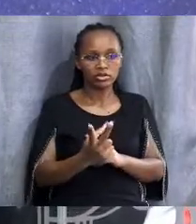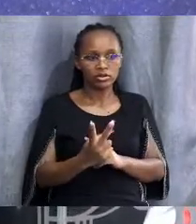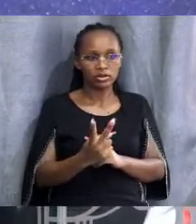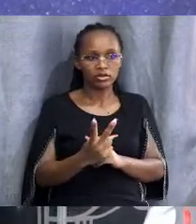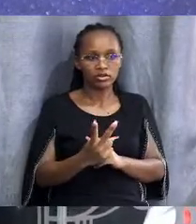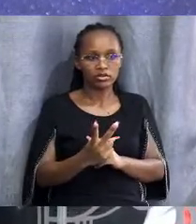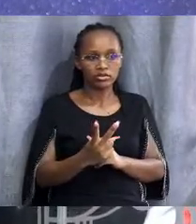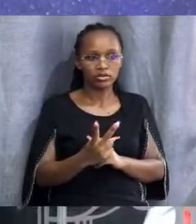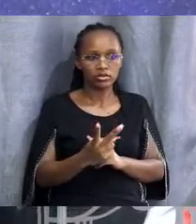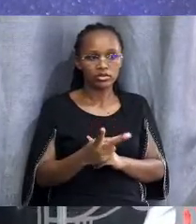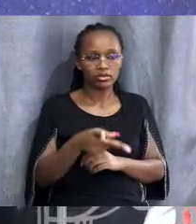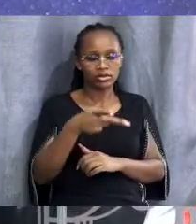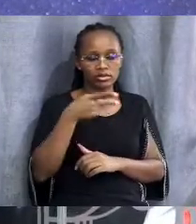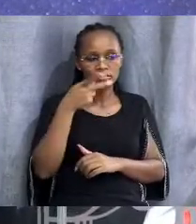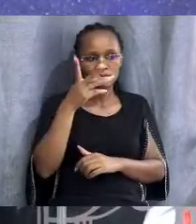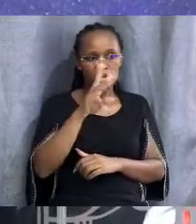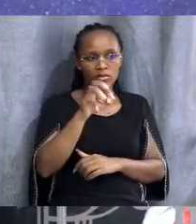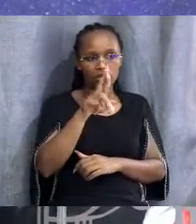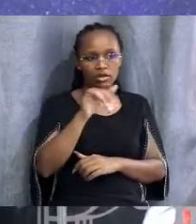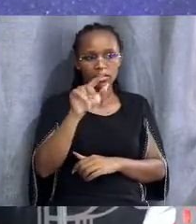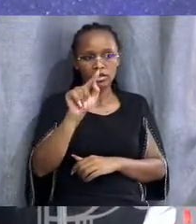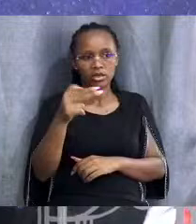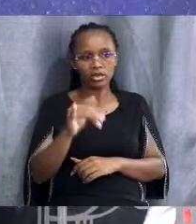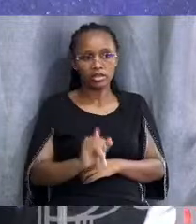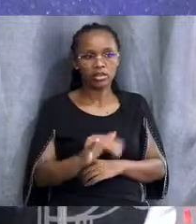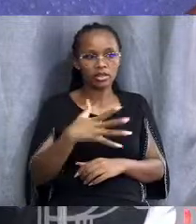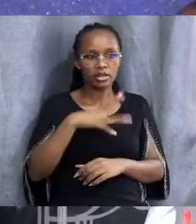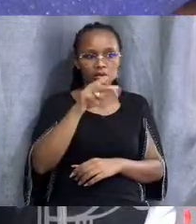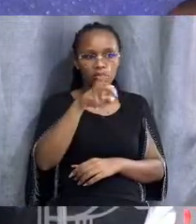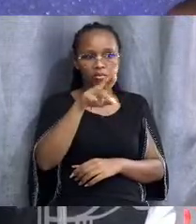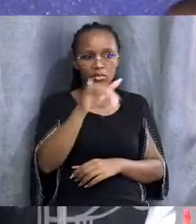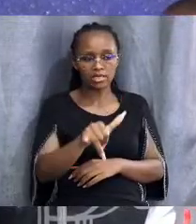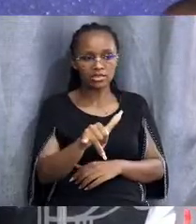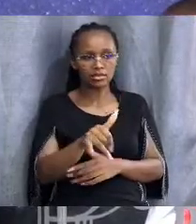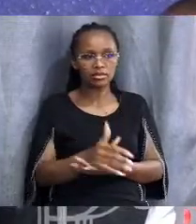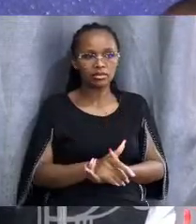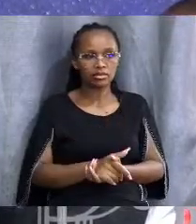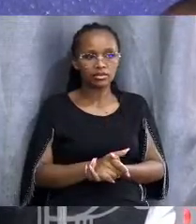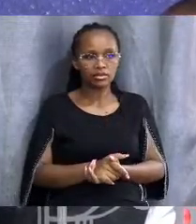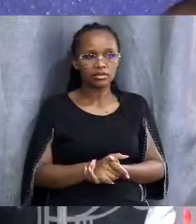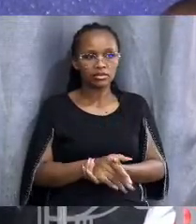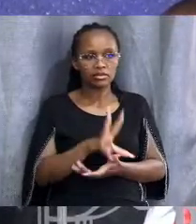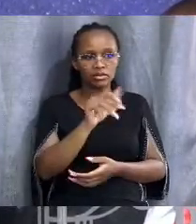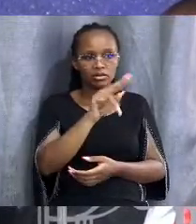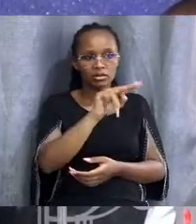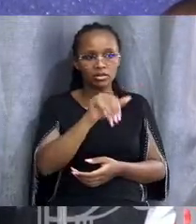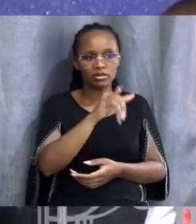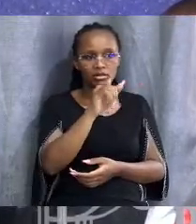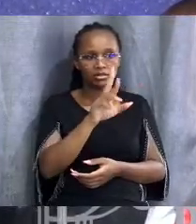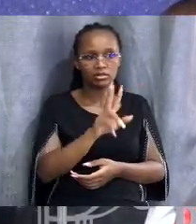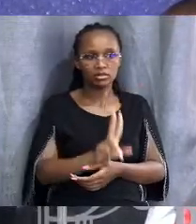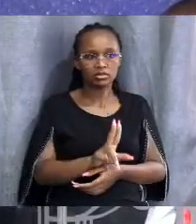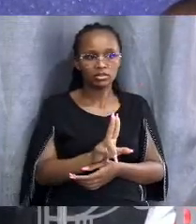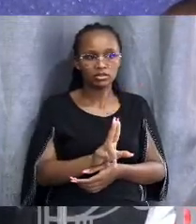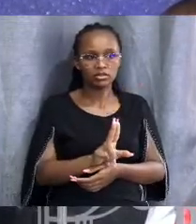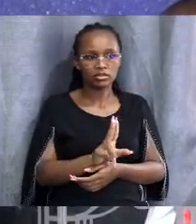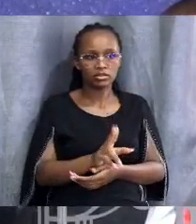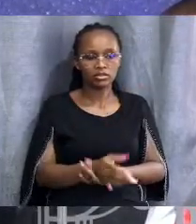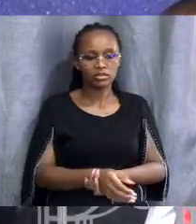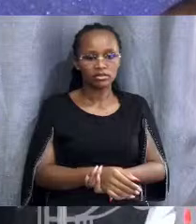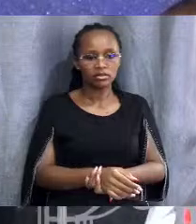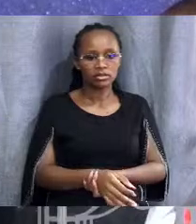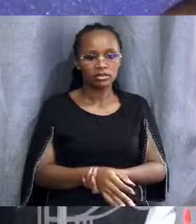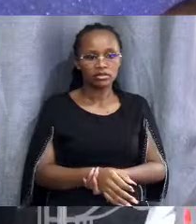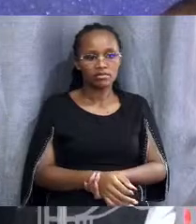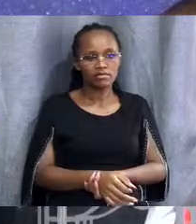yake David Muriithi Kamunya na mase wake na Wajiru. Ko na rumoro Nyeri